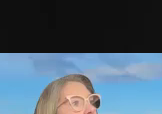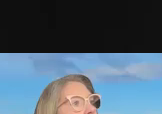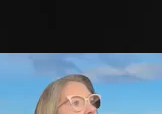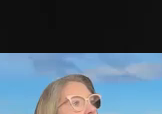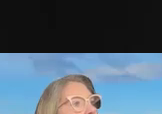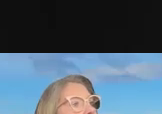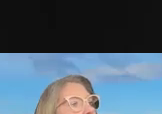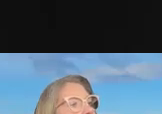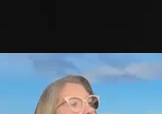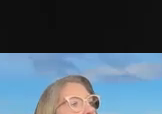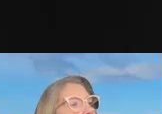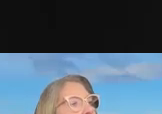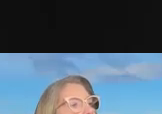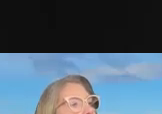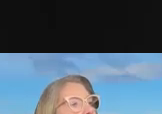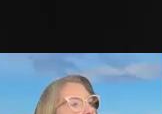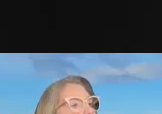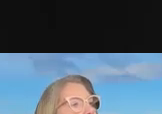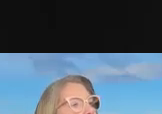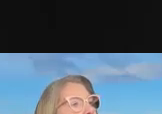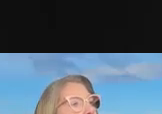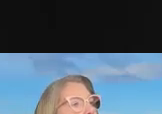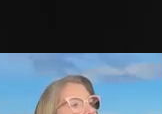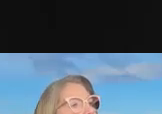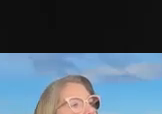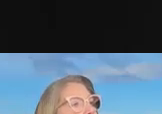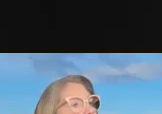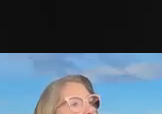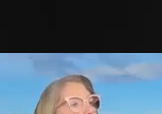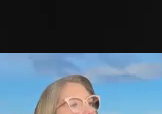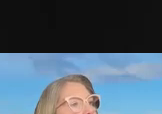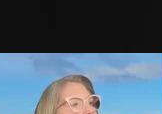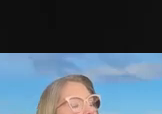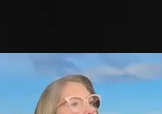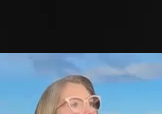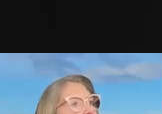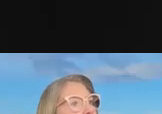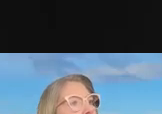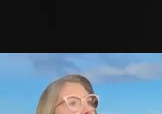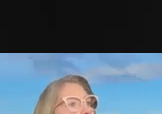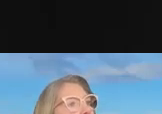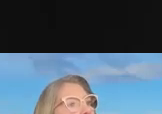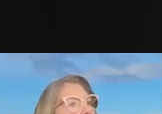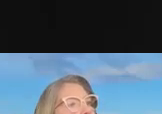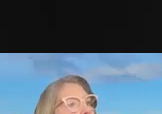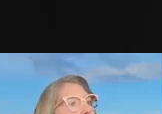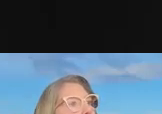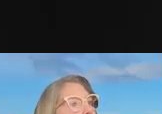working to bring about change to new and existing laws. And then the last one